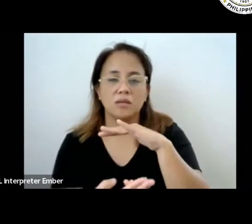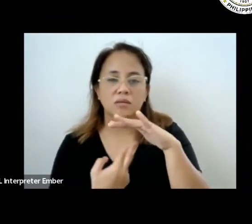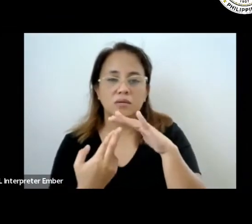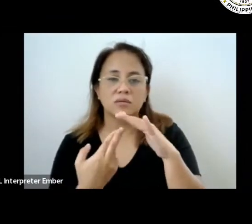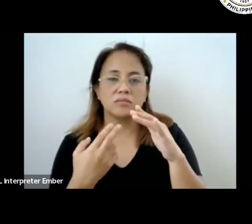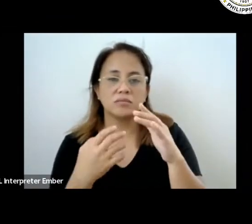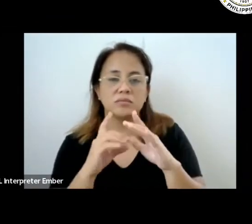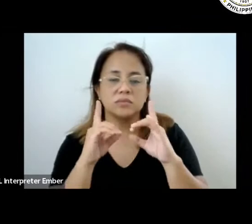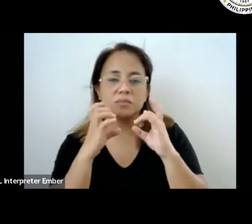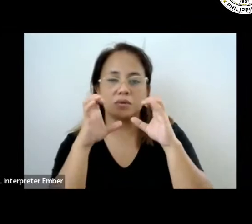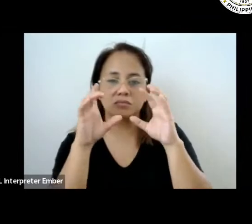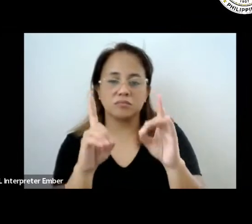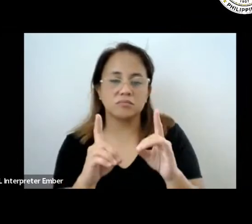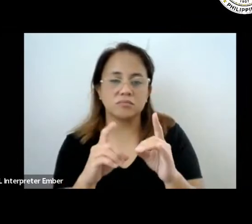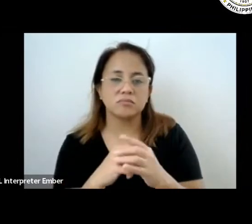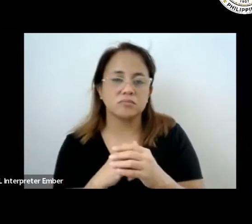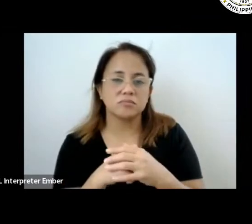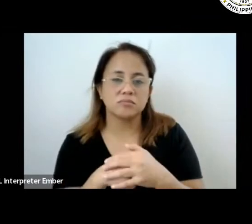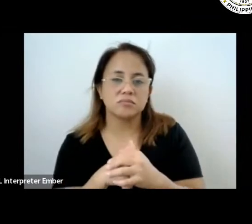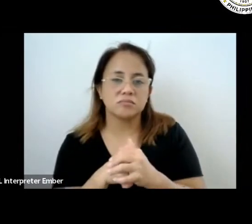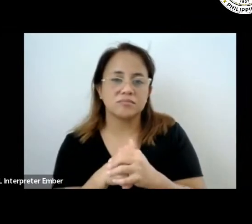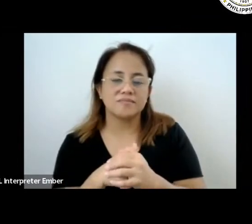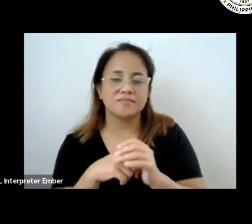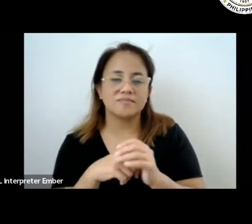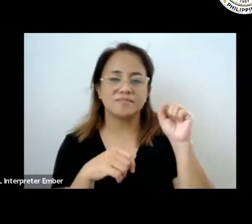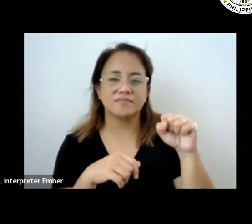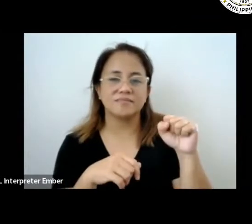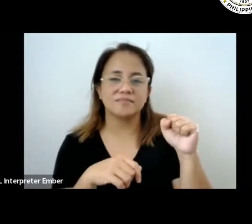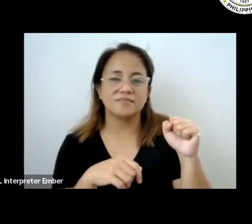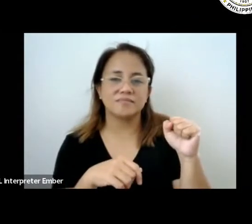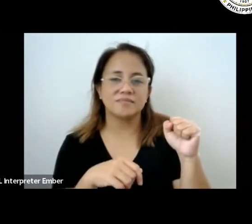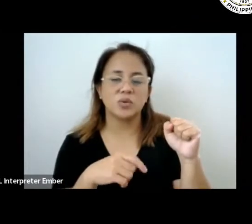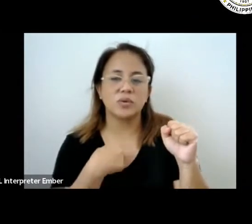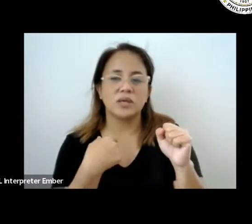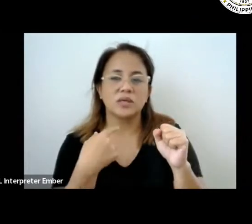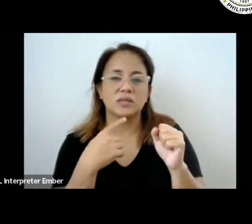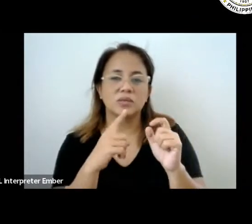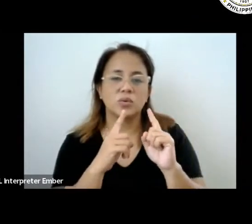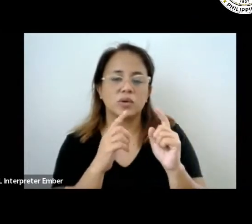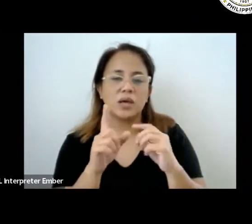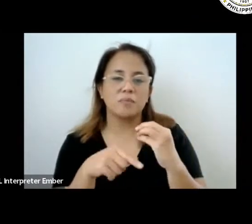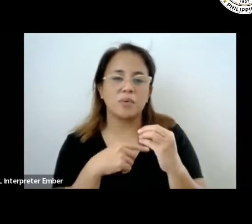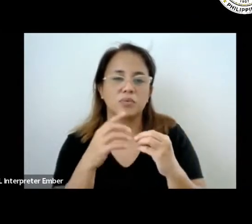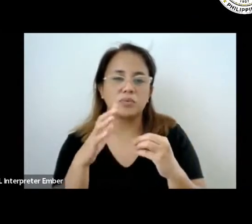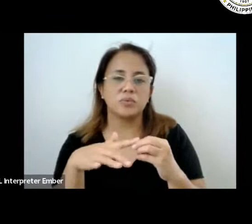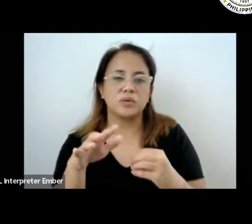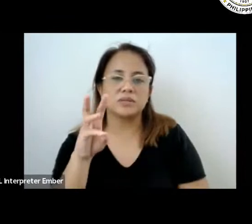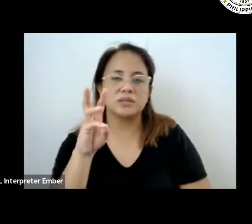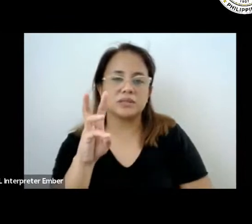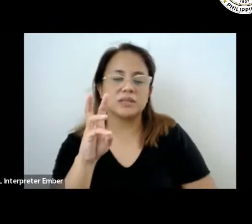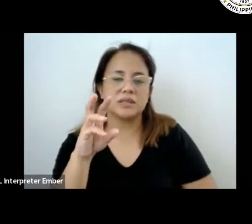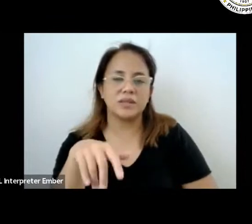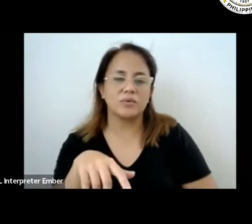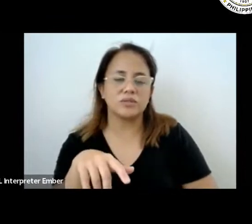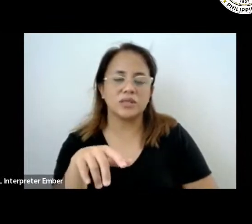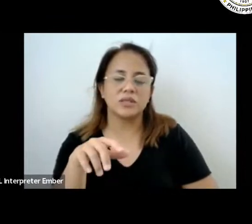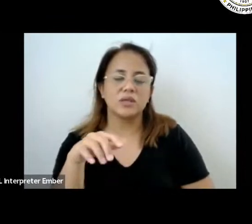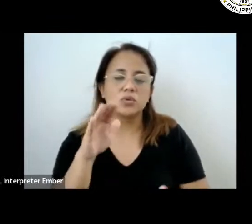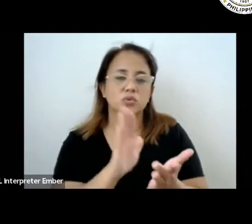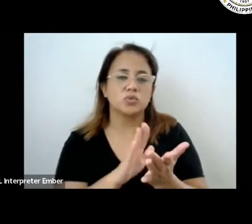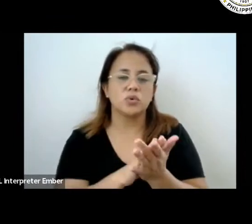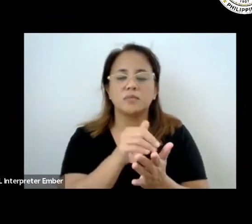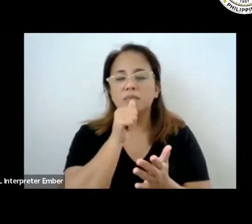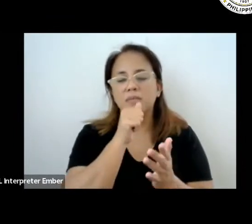you know, DepEd. Yes, Mr. Chair, Your Honor. We're talking about the whole 60,000 plus schools, whether private